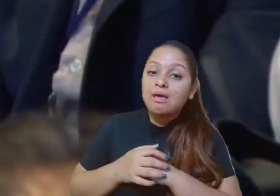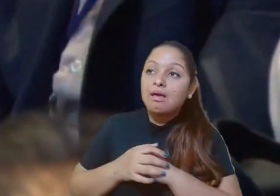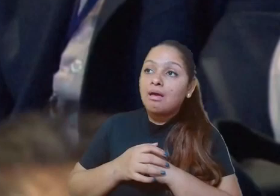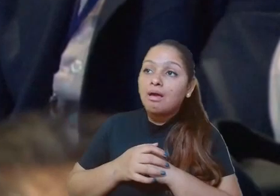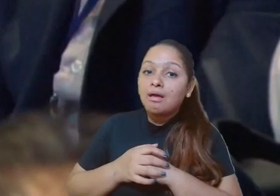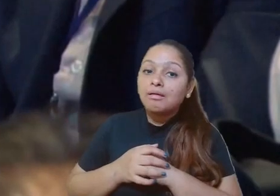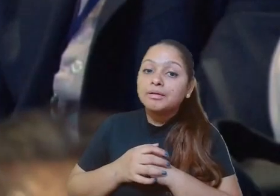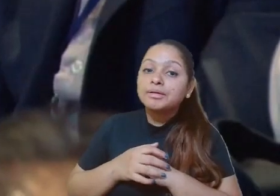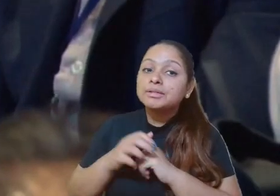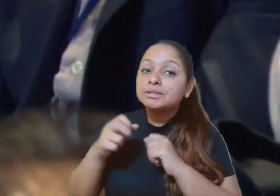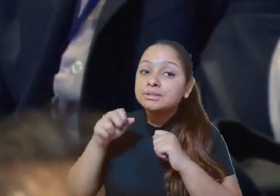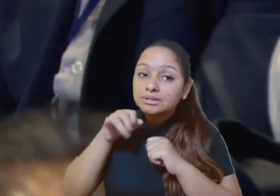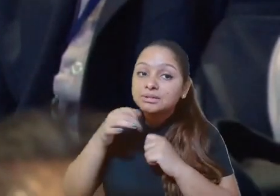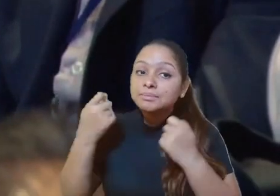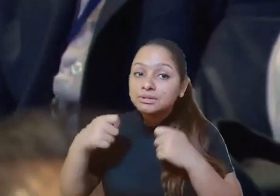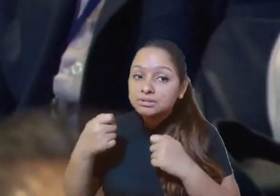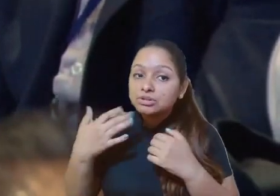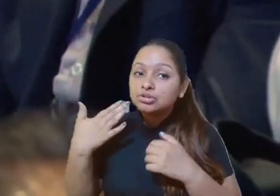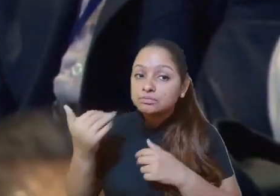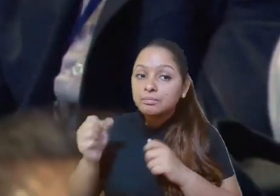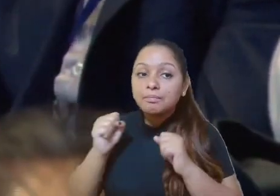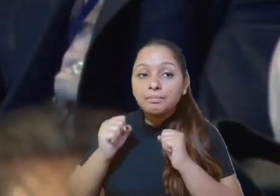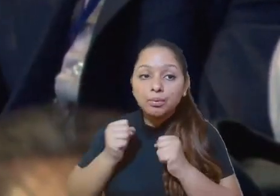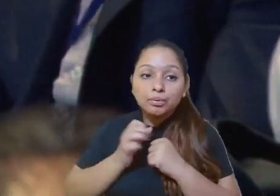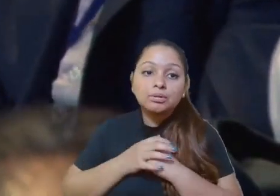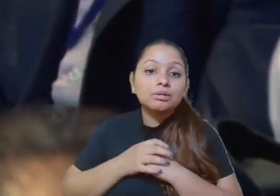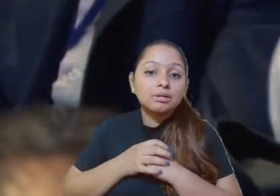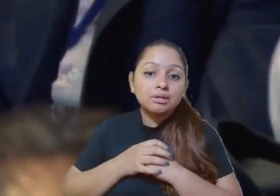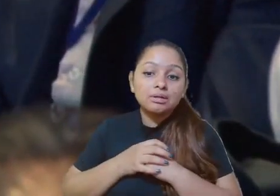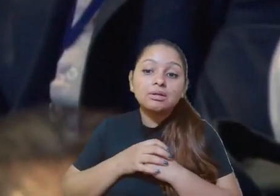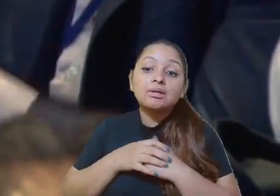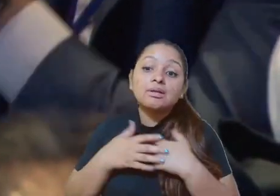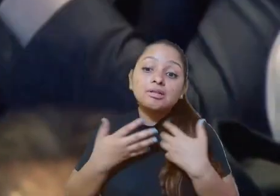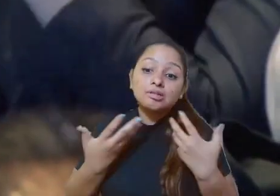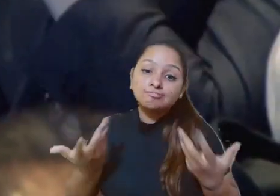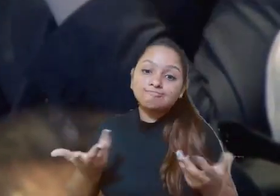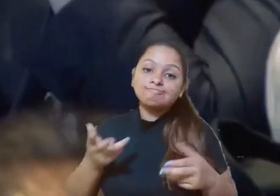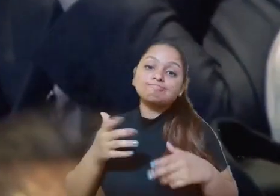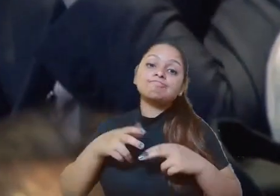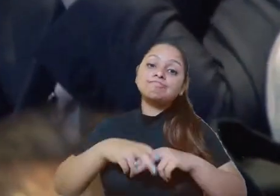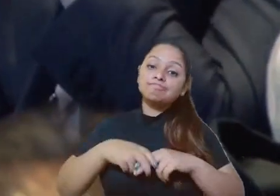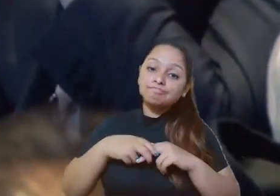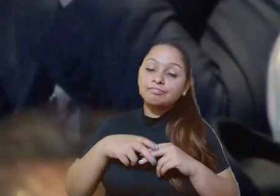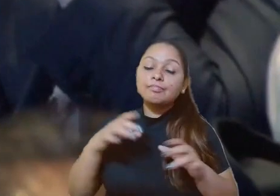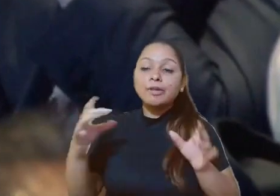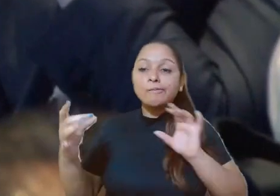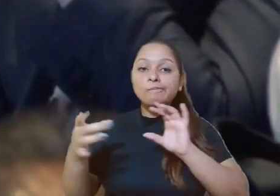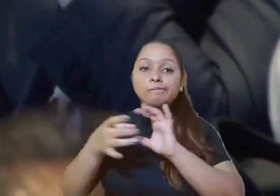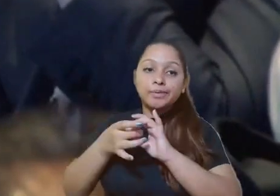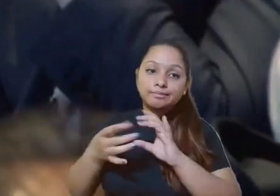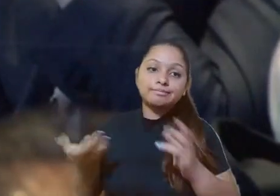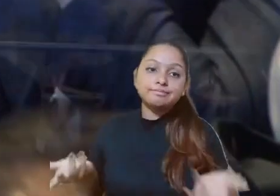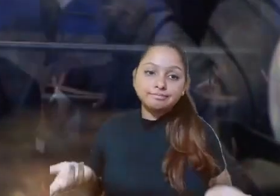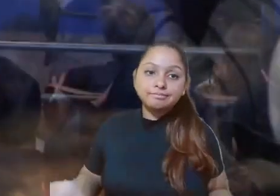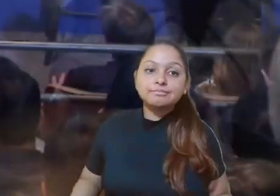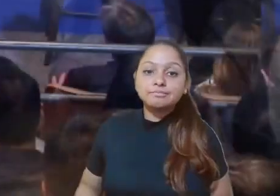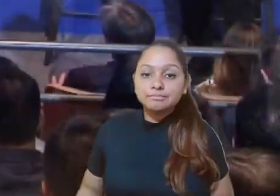there, explaining about that, so because maybe can favorable this connection between the parts.